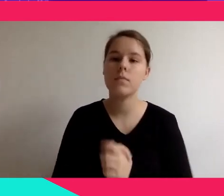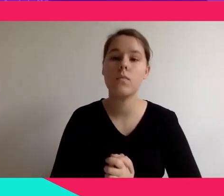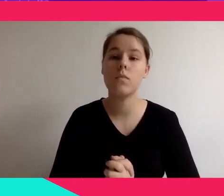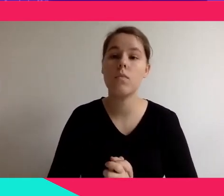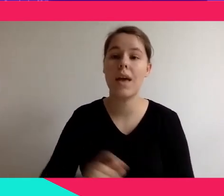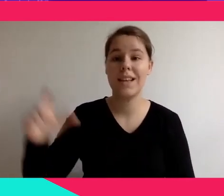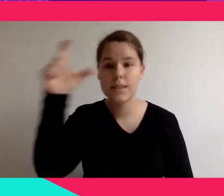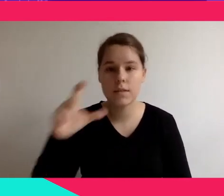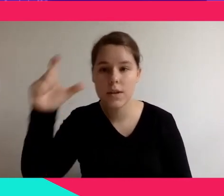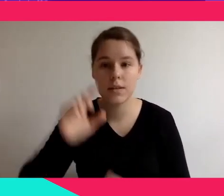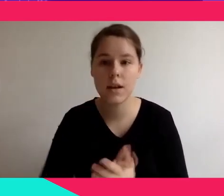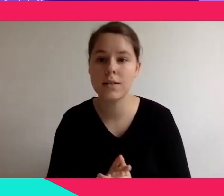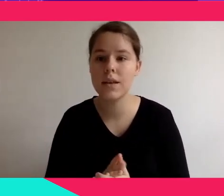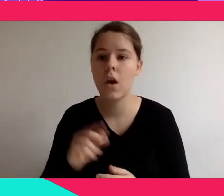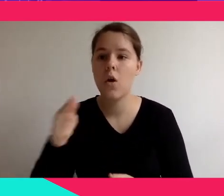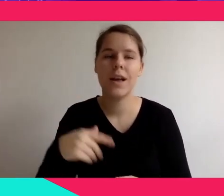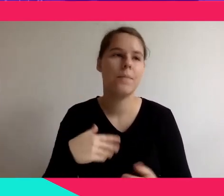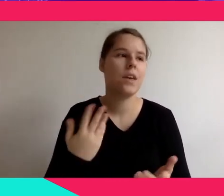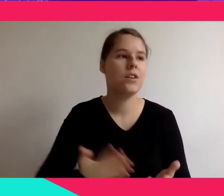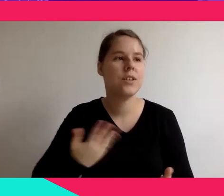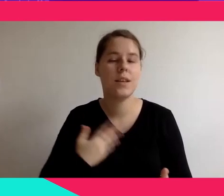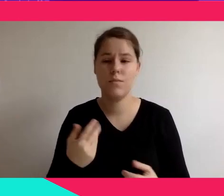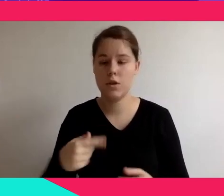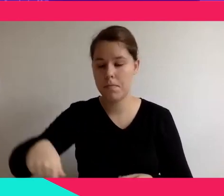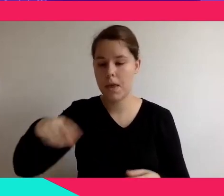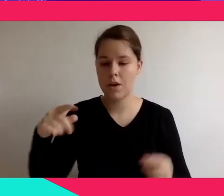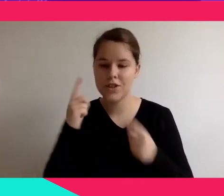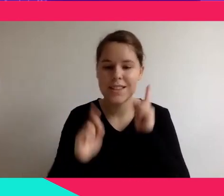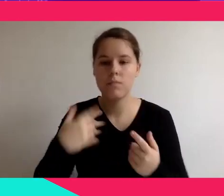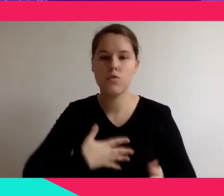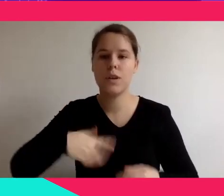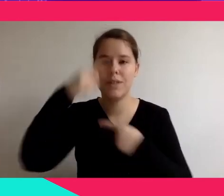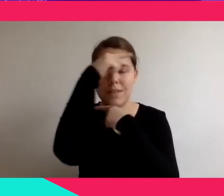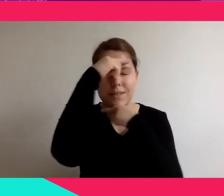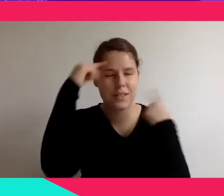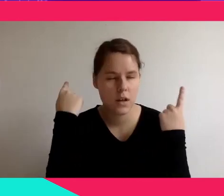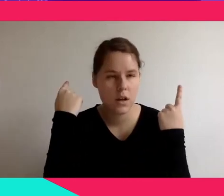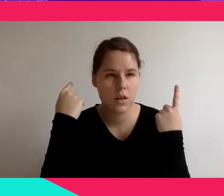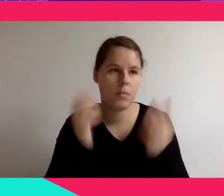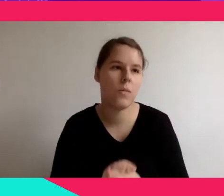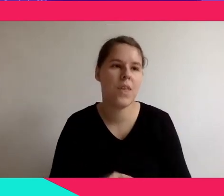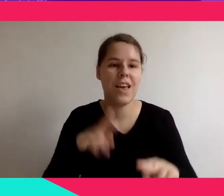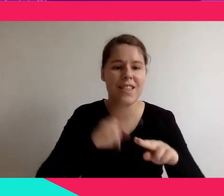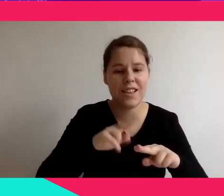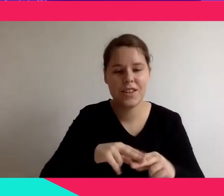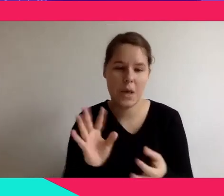you. All the shiny new things you can do as a cultural